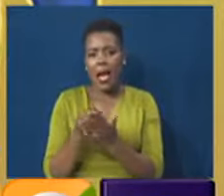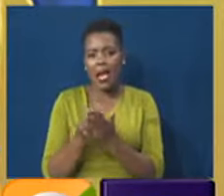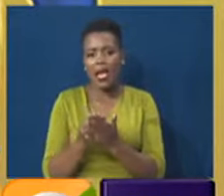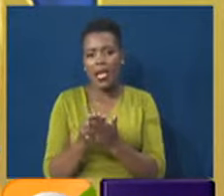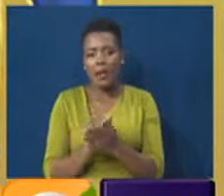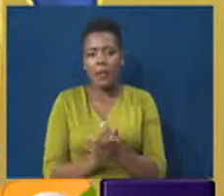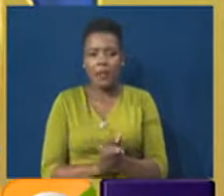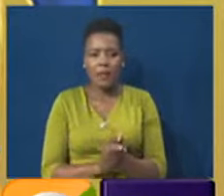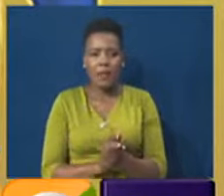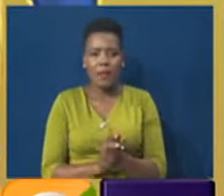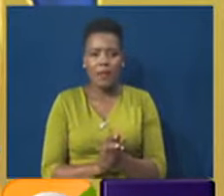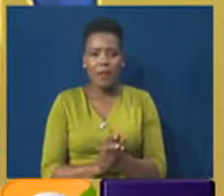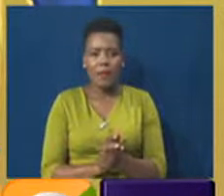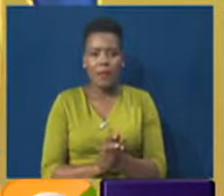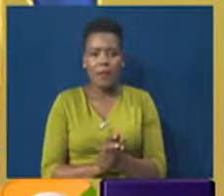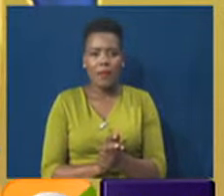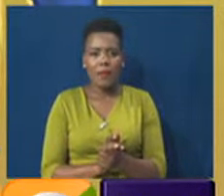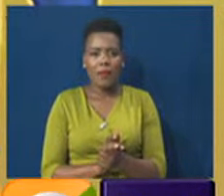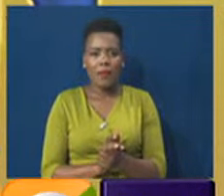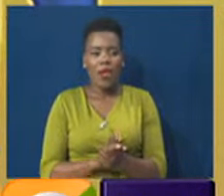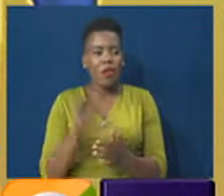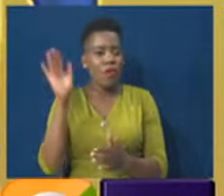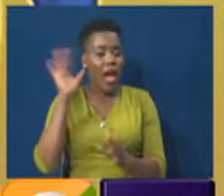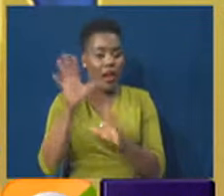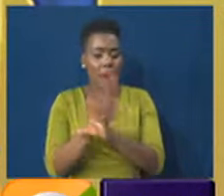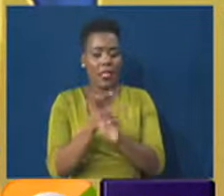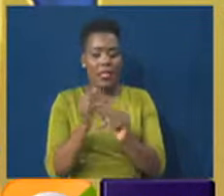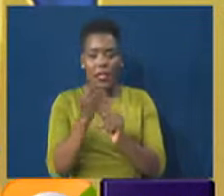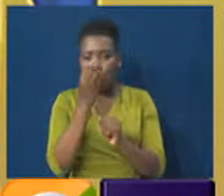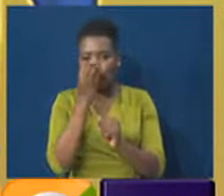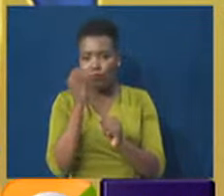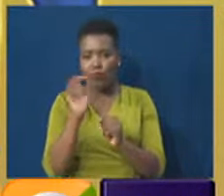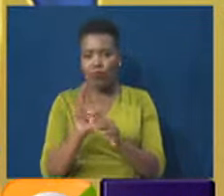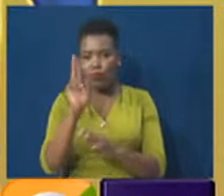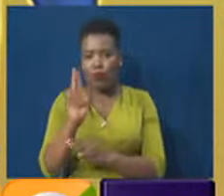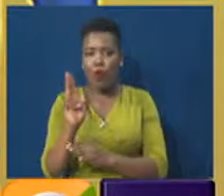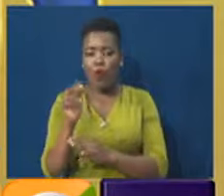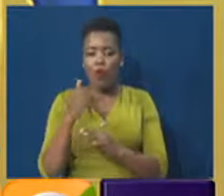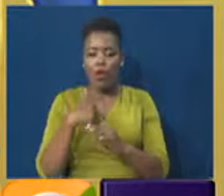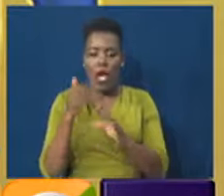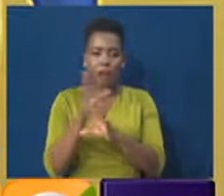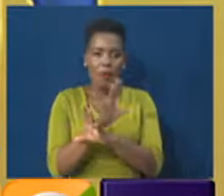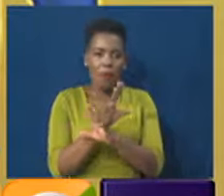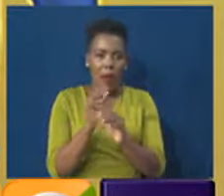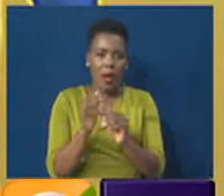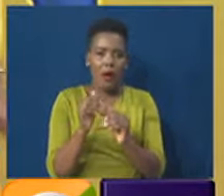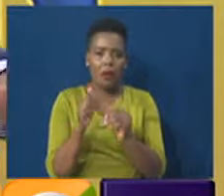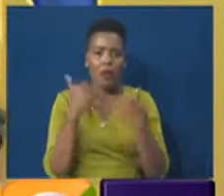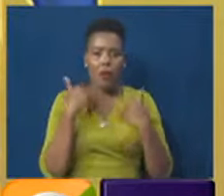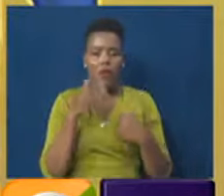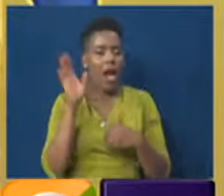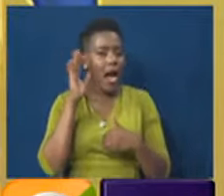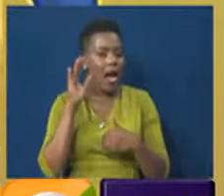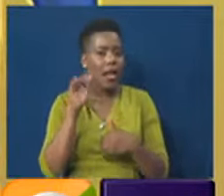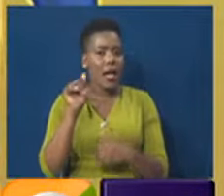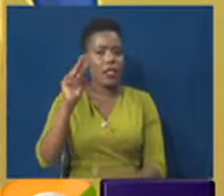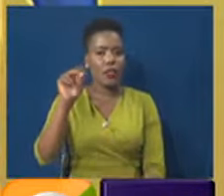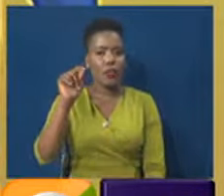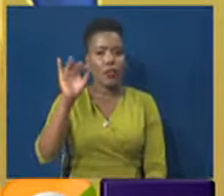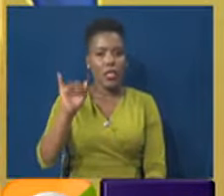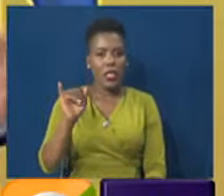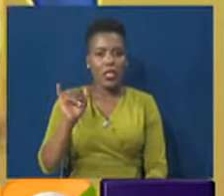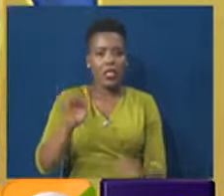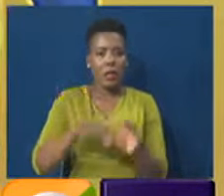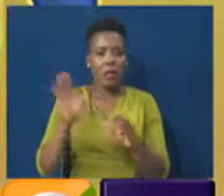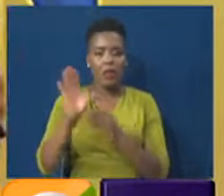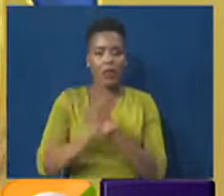for that. You've had everyone. You've had President Ruto. You've had Antonio Gutierrez, who is not a member of Kenya Kwanza, talk